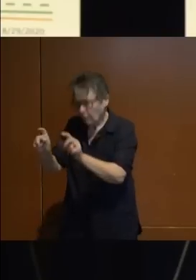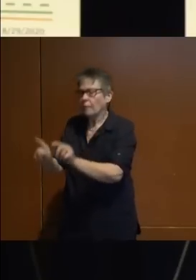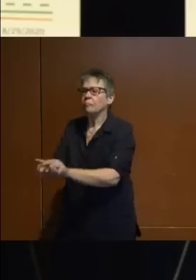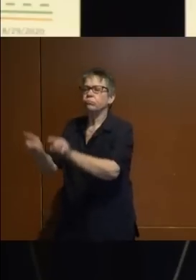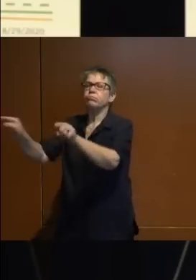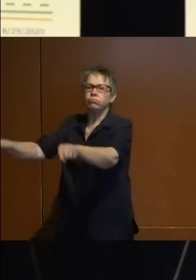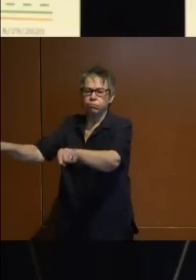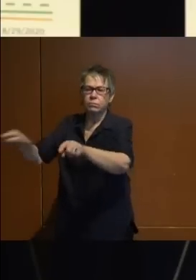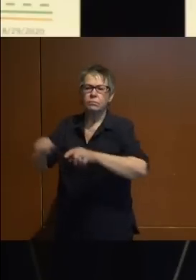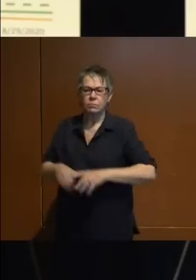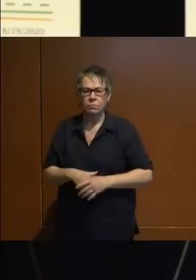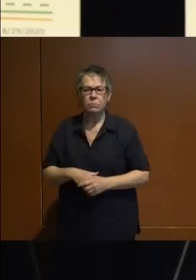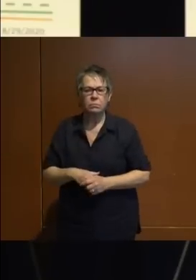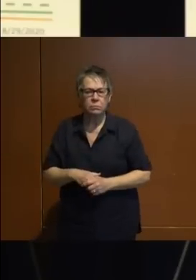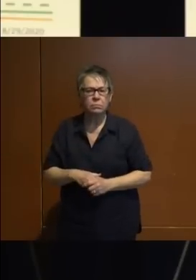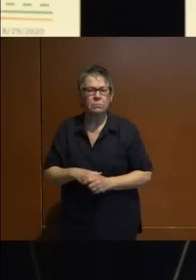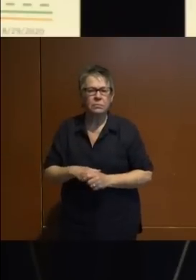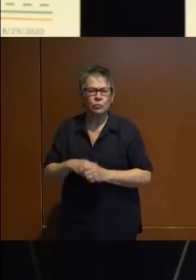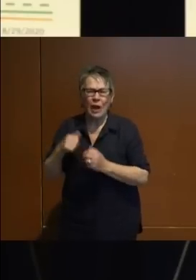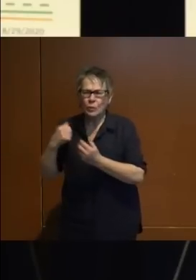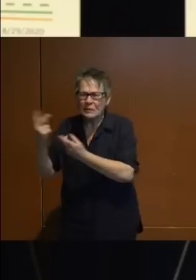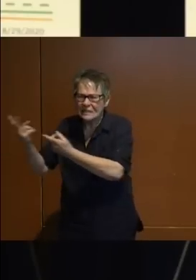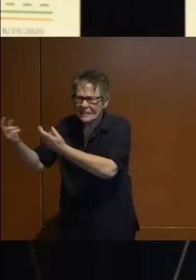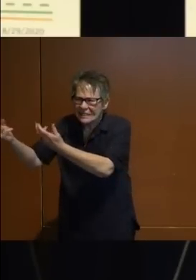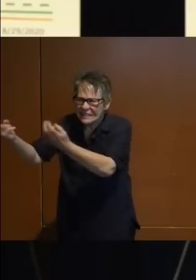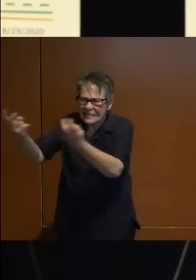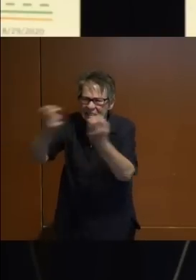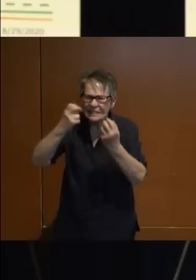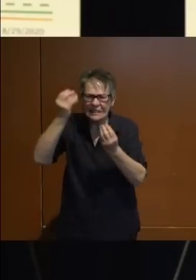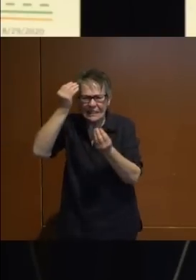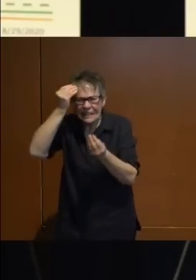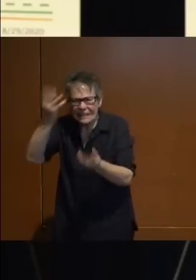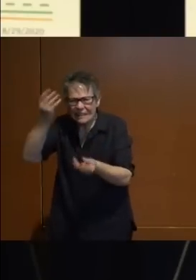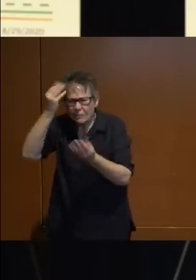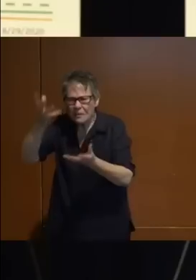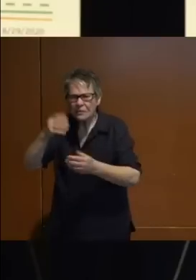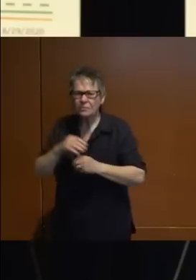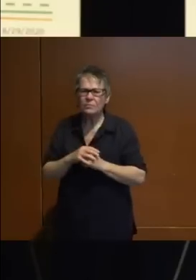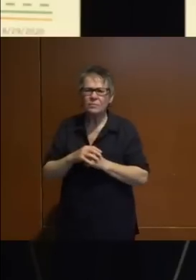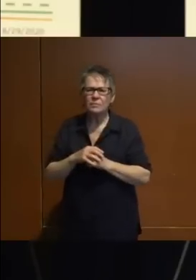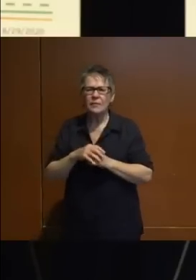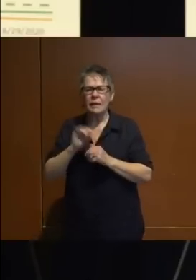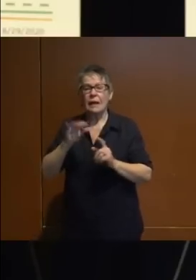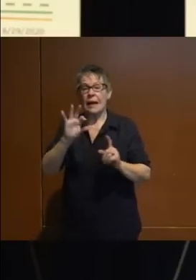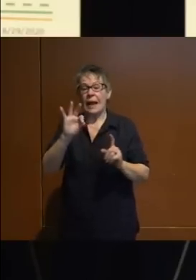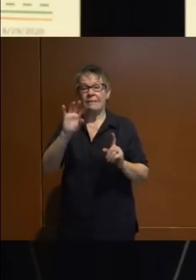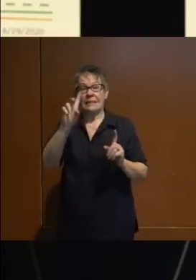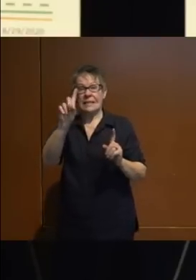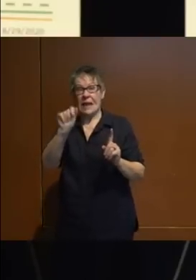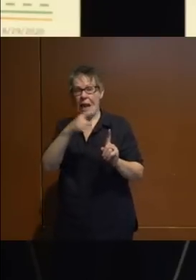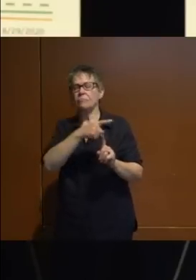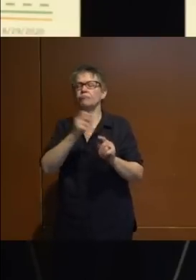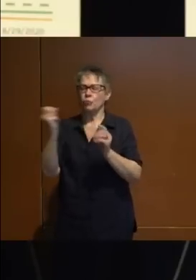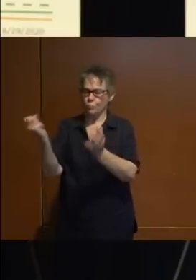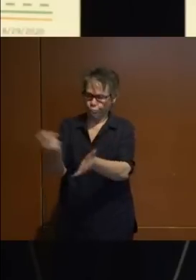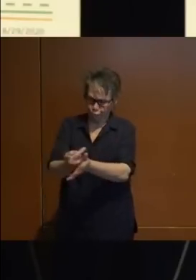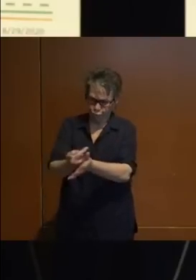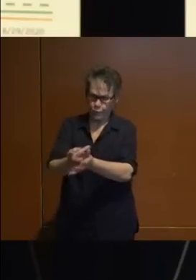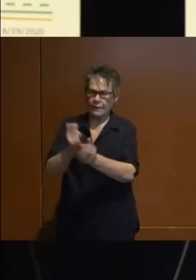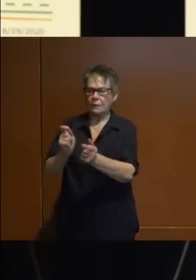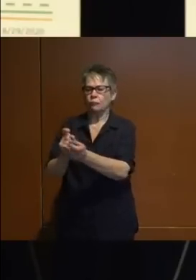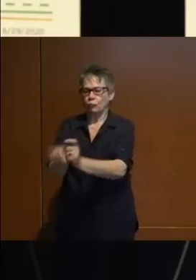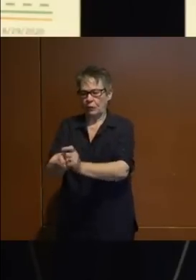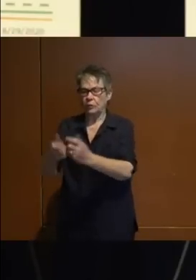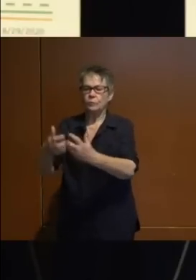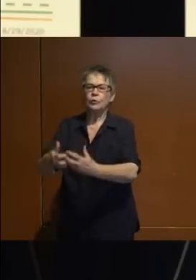bottom line is that the FDA has approved co-venting. So we believe it's efficacious, and we just want